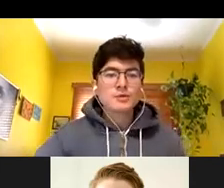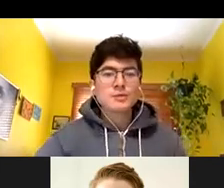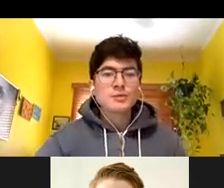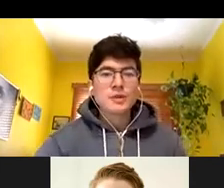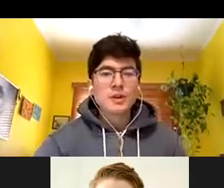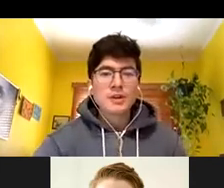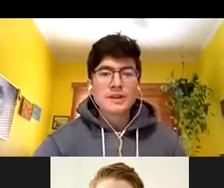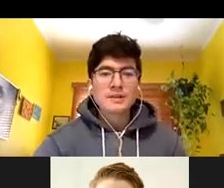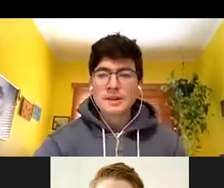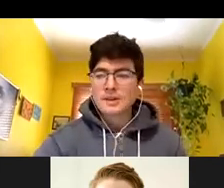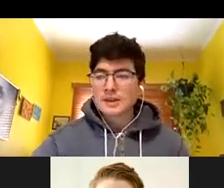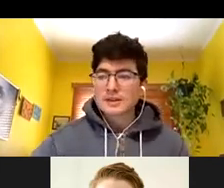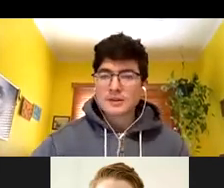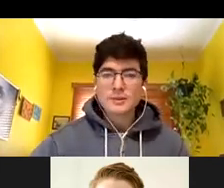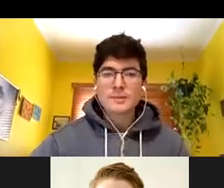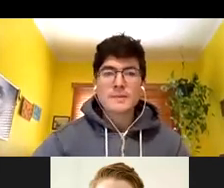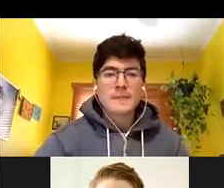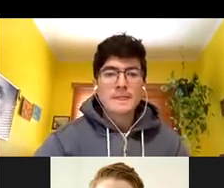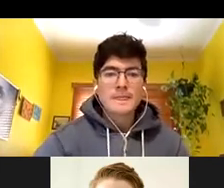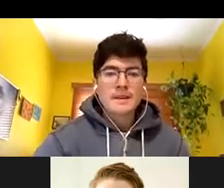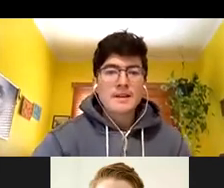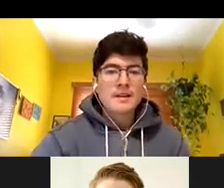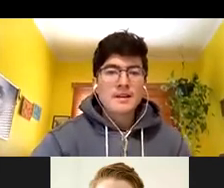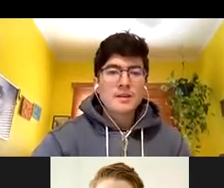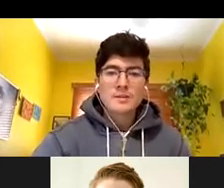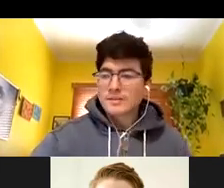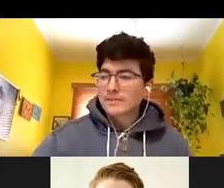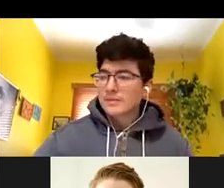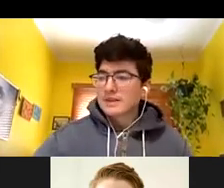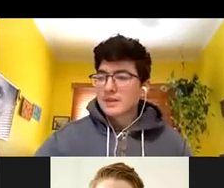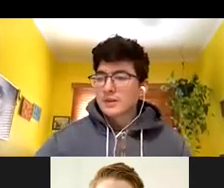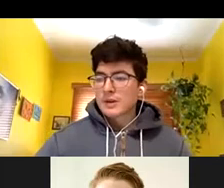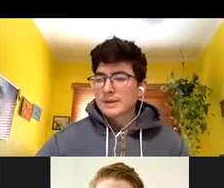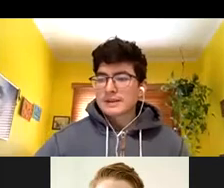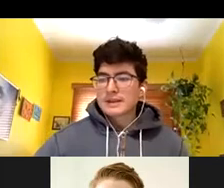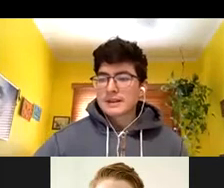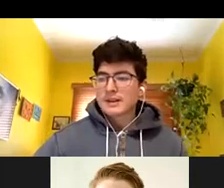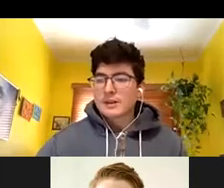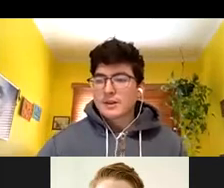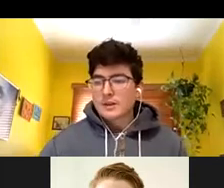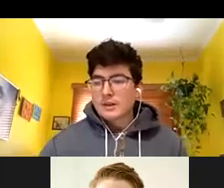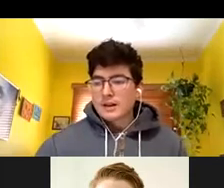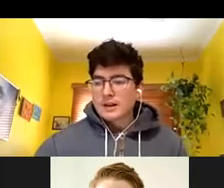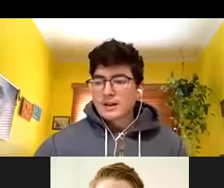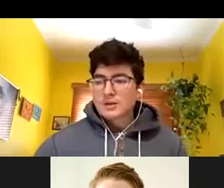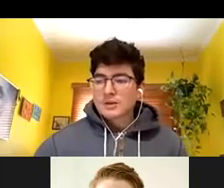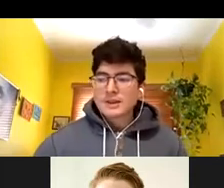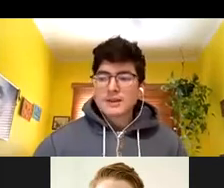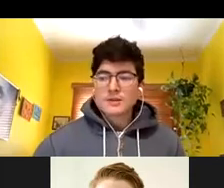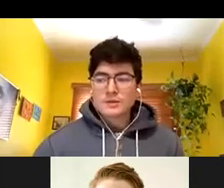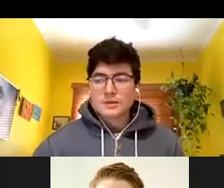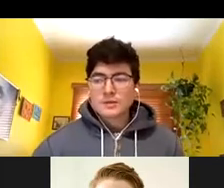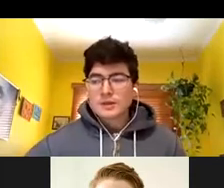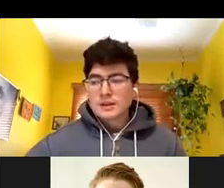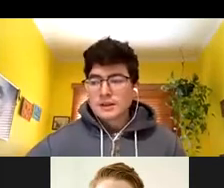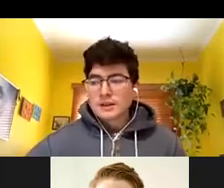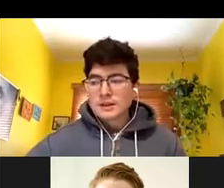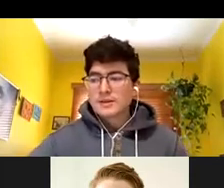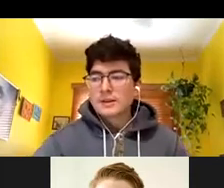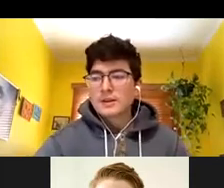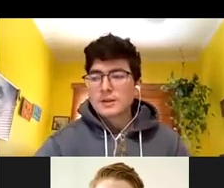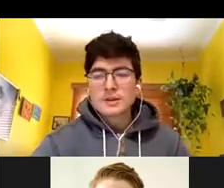Merci beaucoup pour cette présentation. Maintenant, Thank you very much for your presentation.